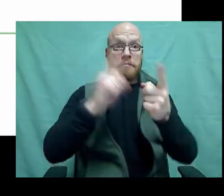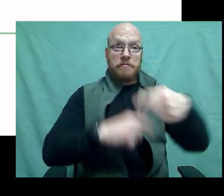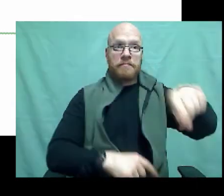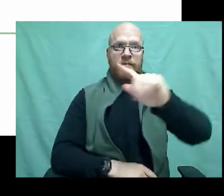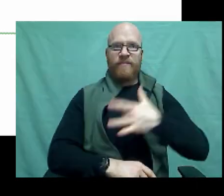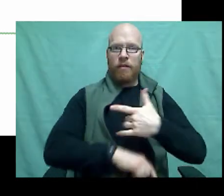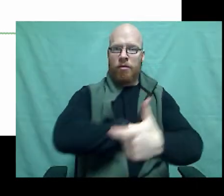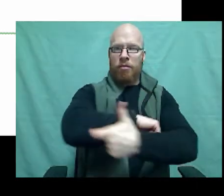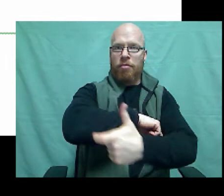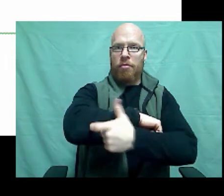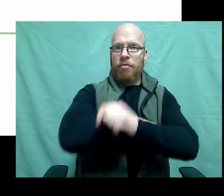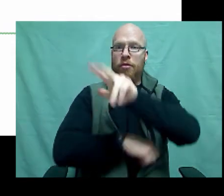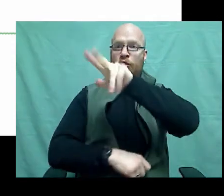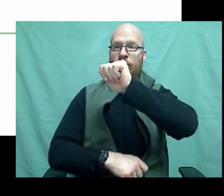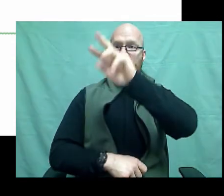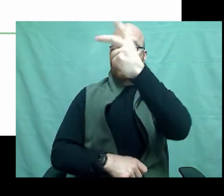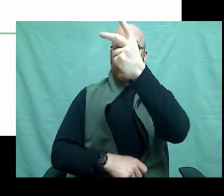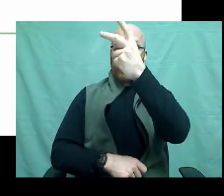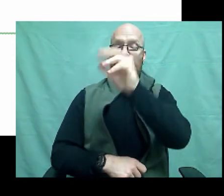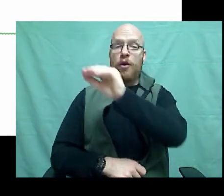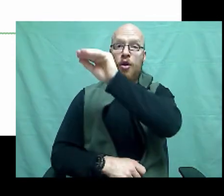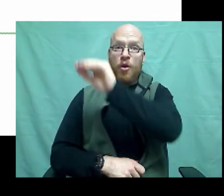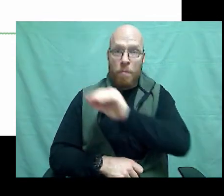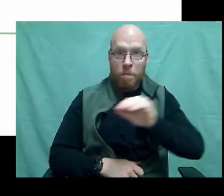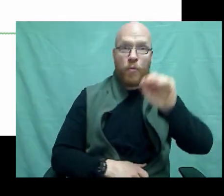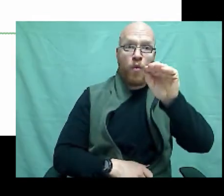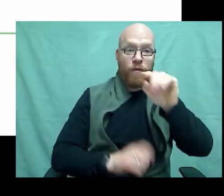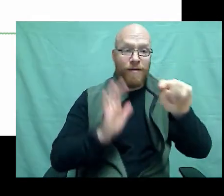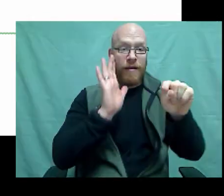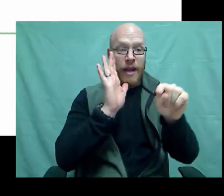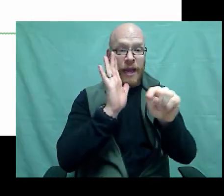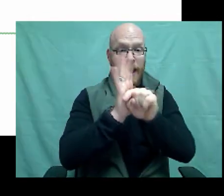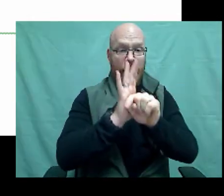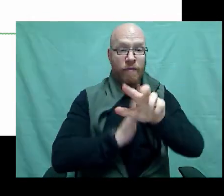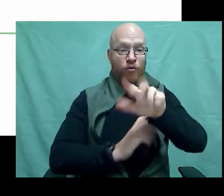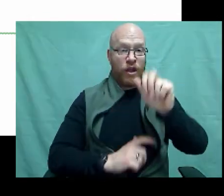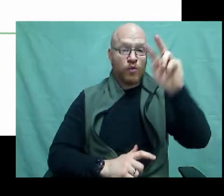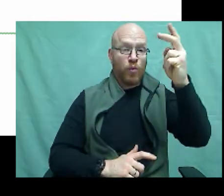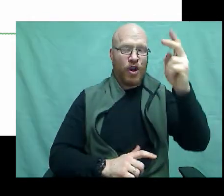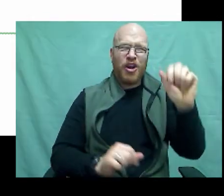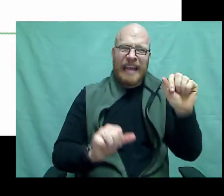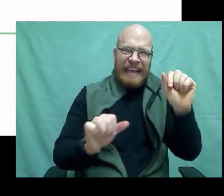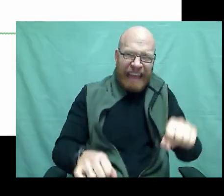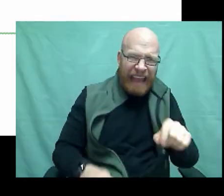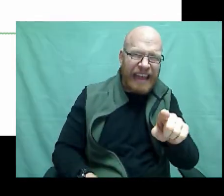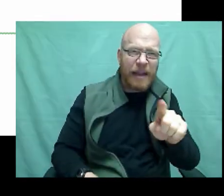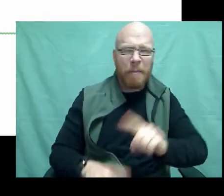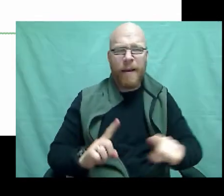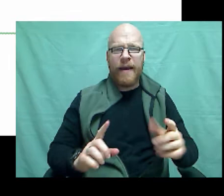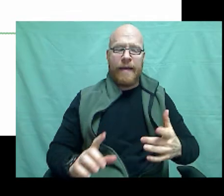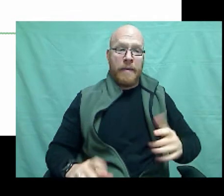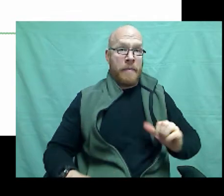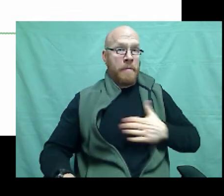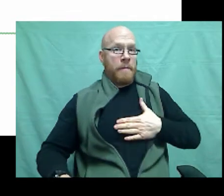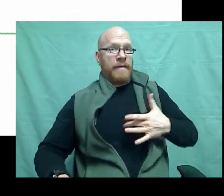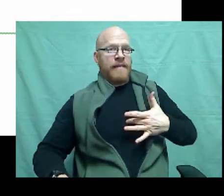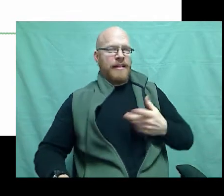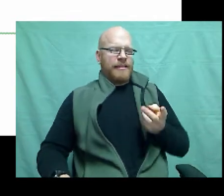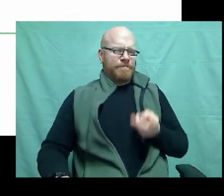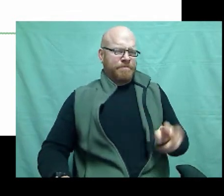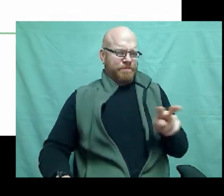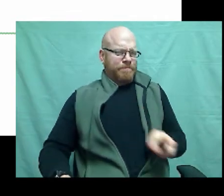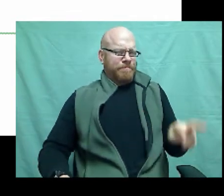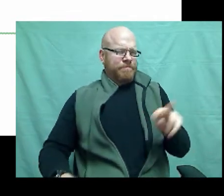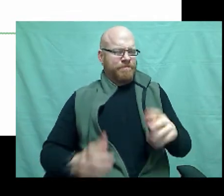Now some people may feel tempted to, okay, move the 3a squared to the right side and be negative 3a squared